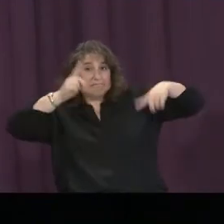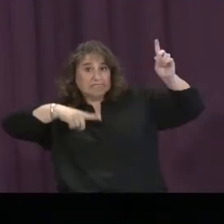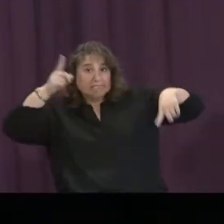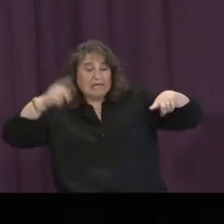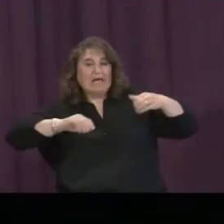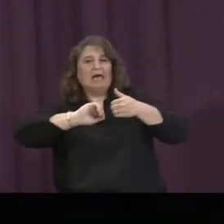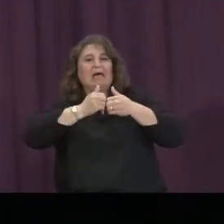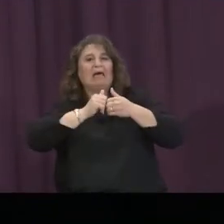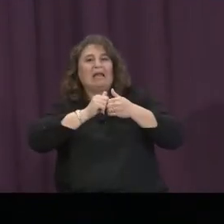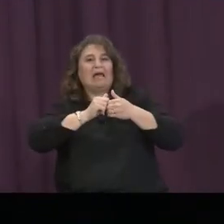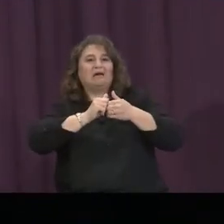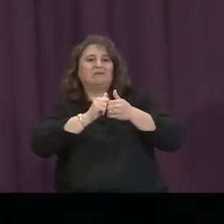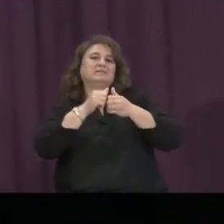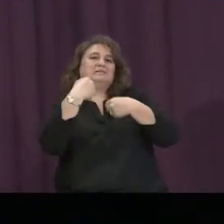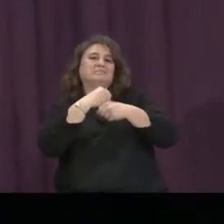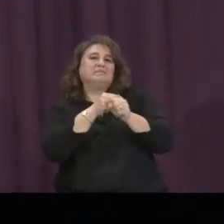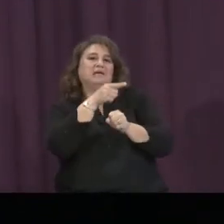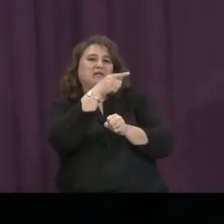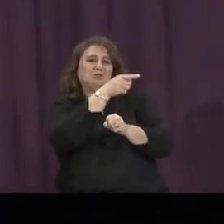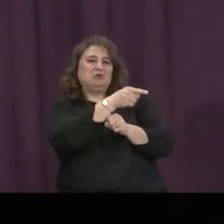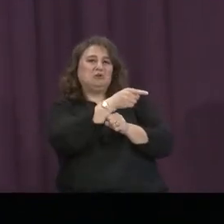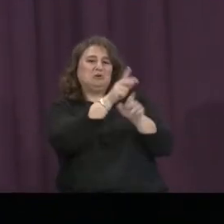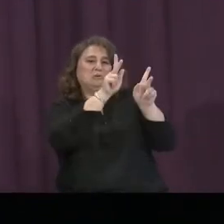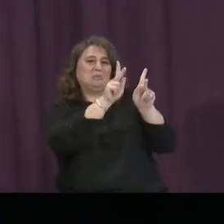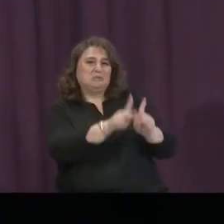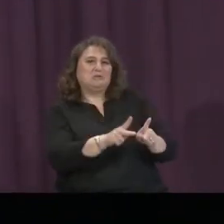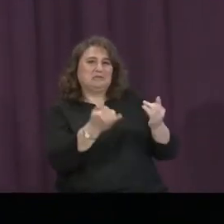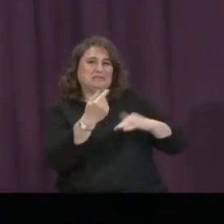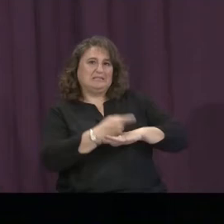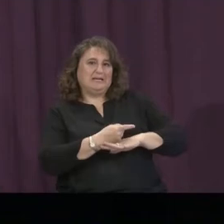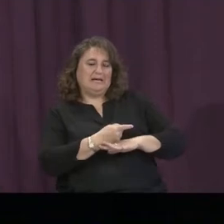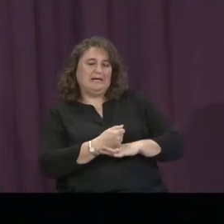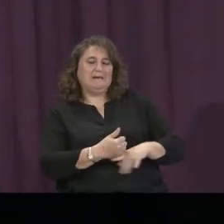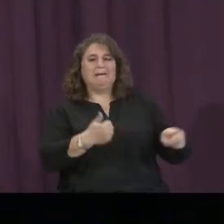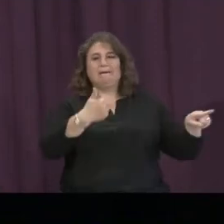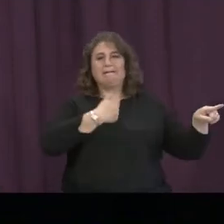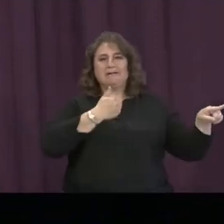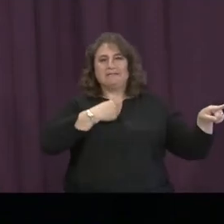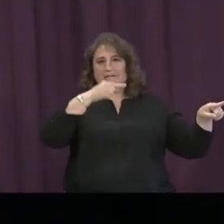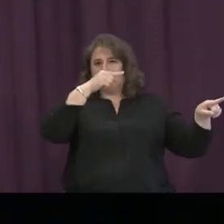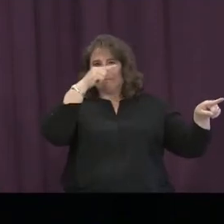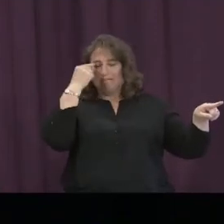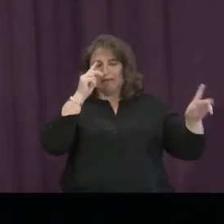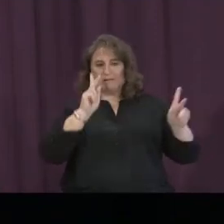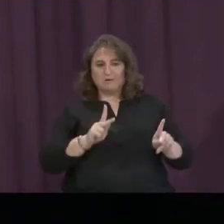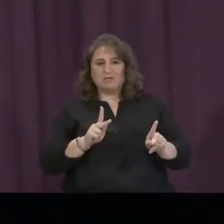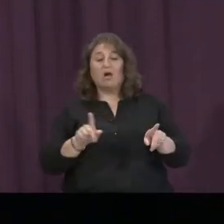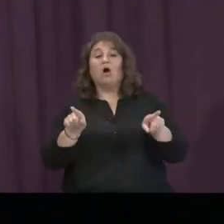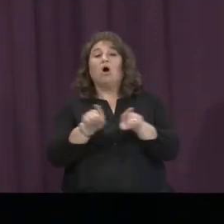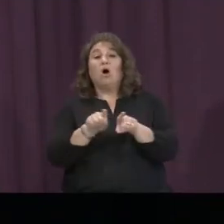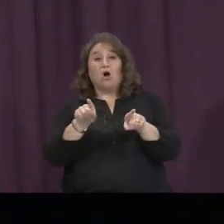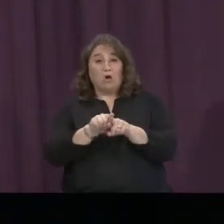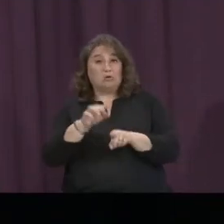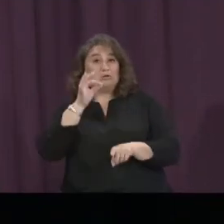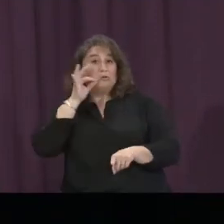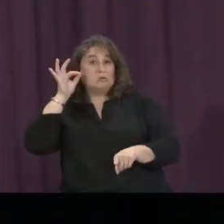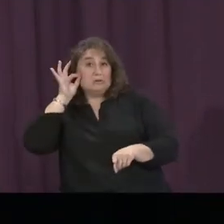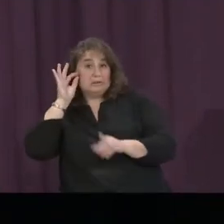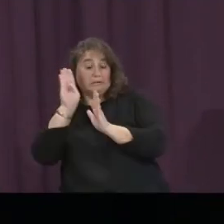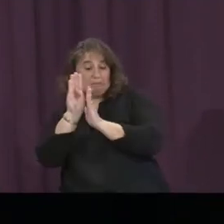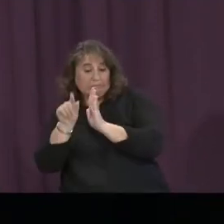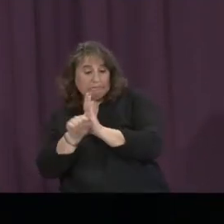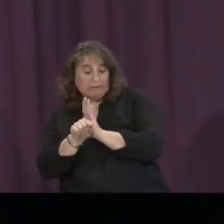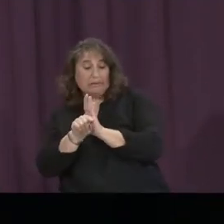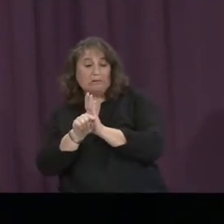shaped you? Wow. just as an African American person with some strong Native American roots, I, uh,